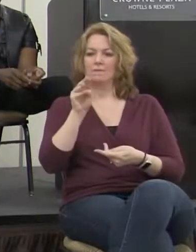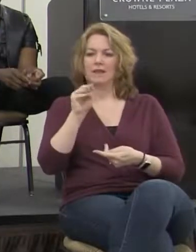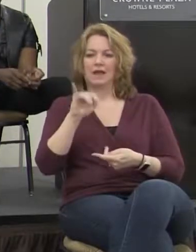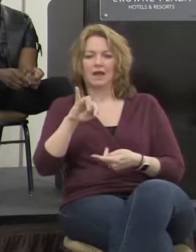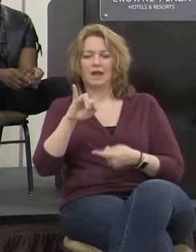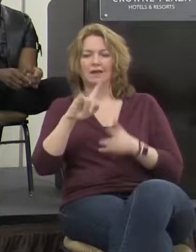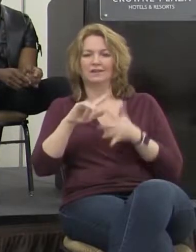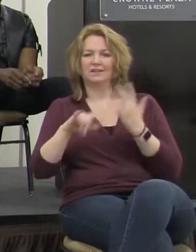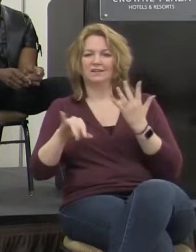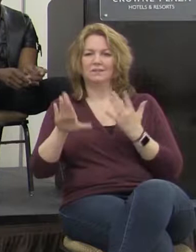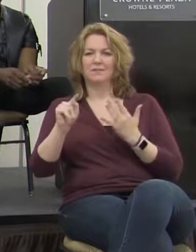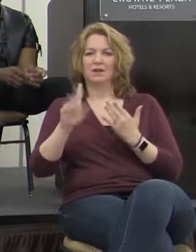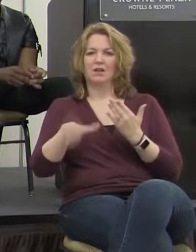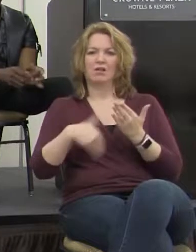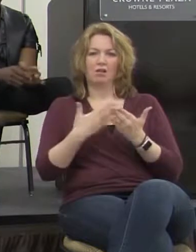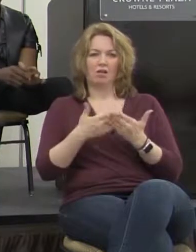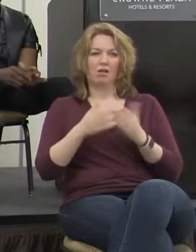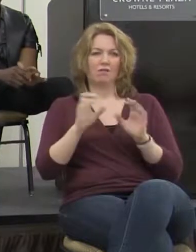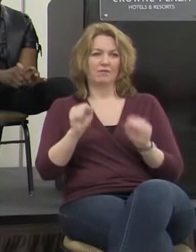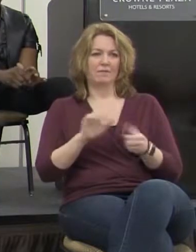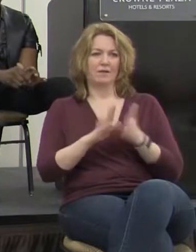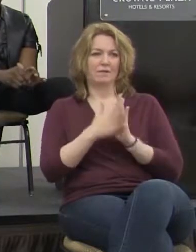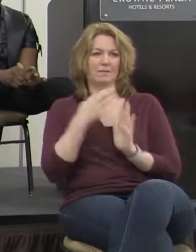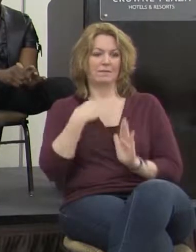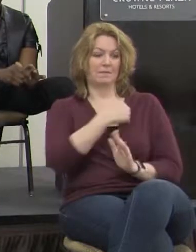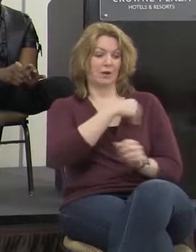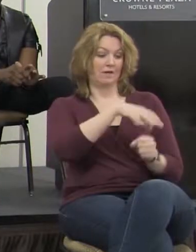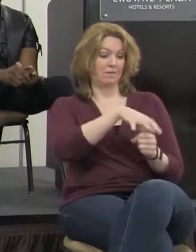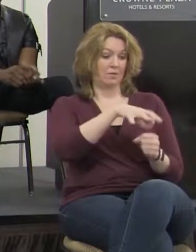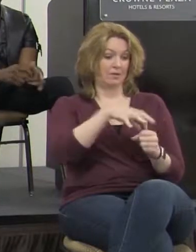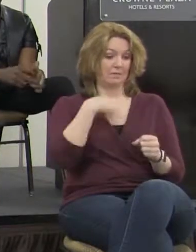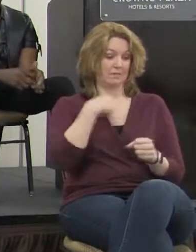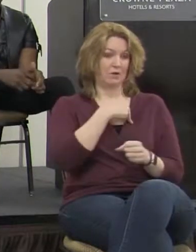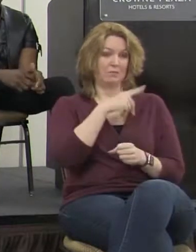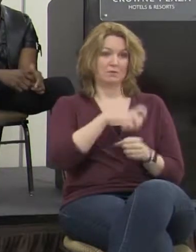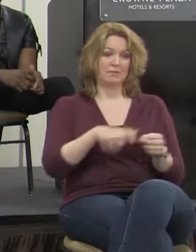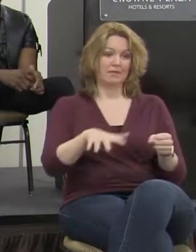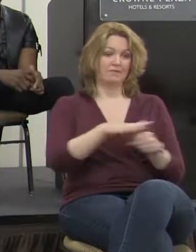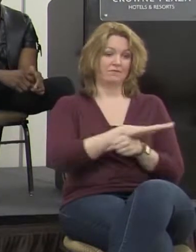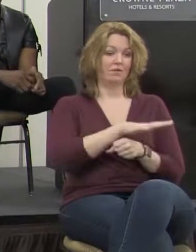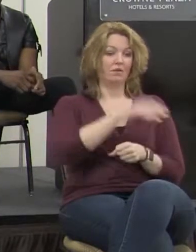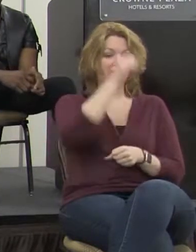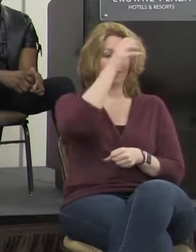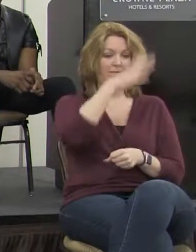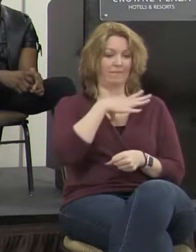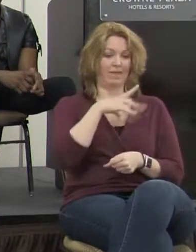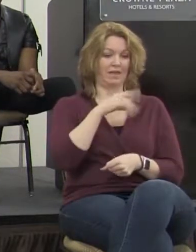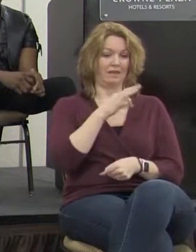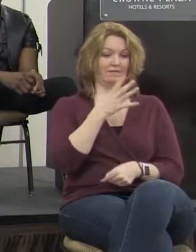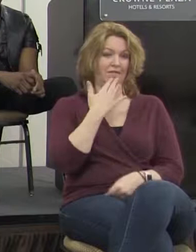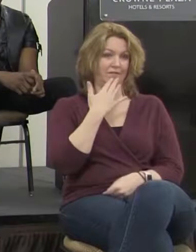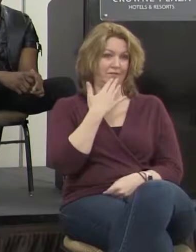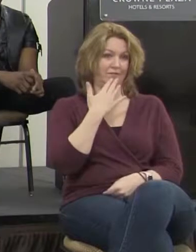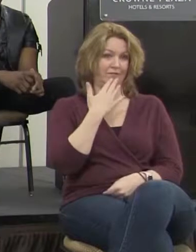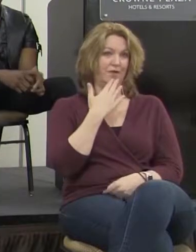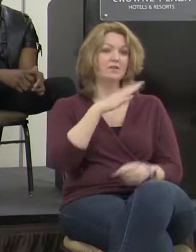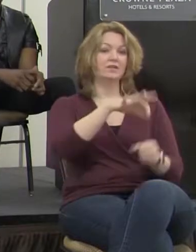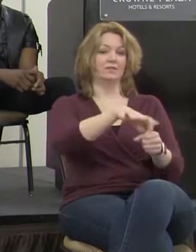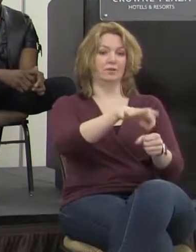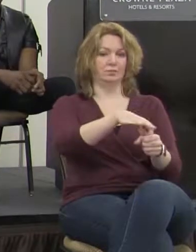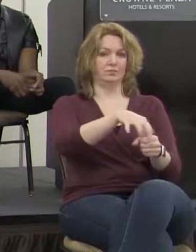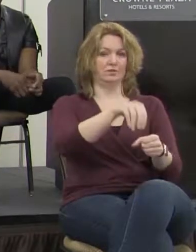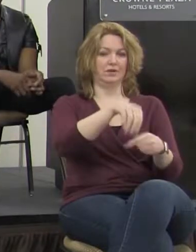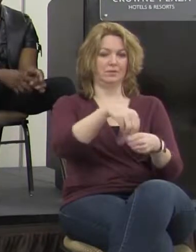But anyone can be a member. A voting member, you have to be a full man of color to be a voting member in